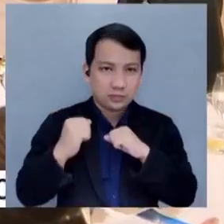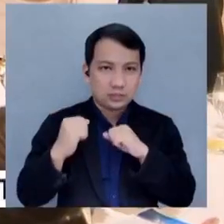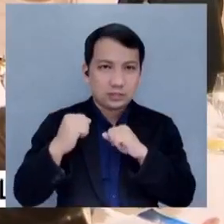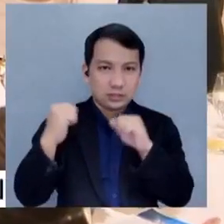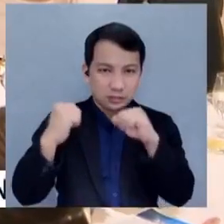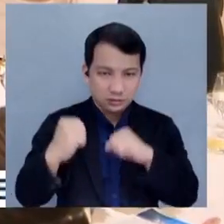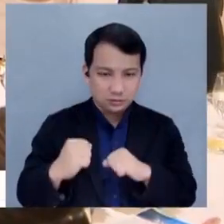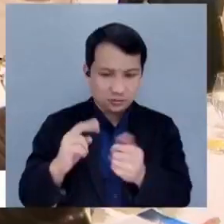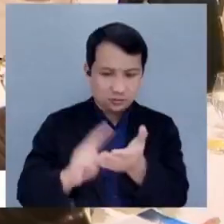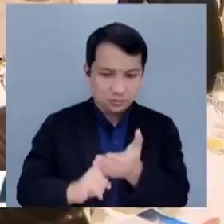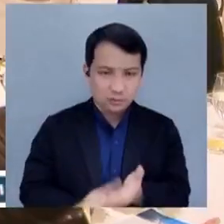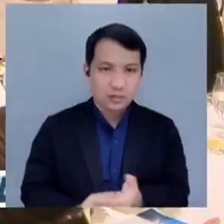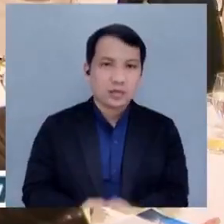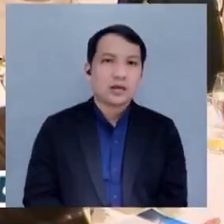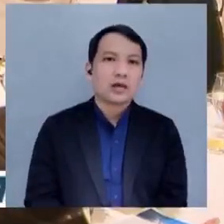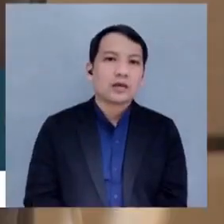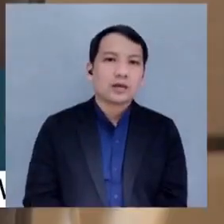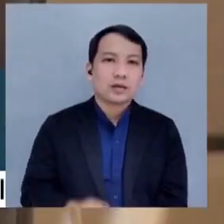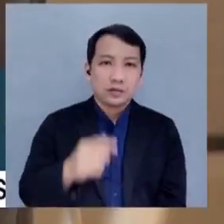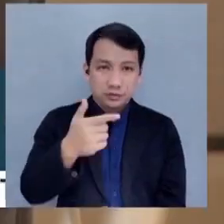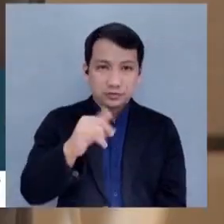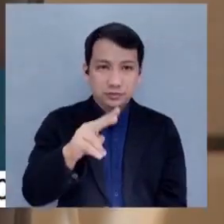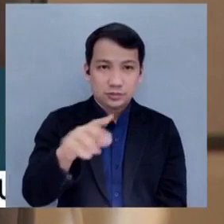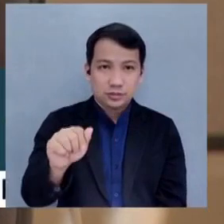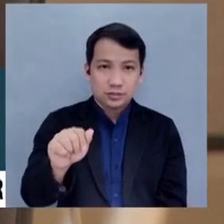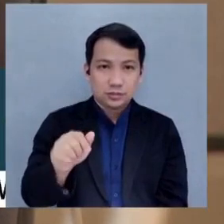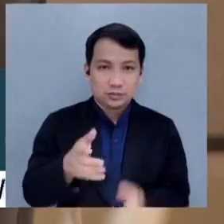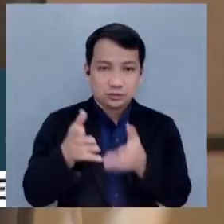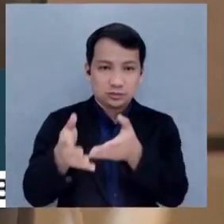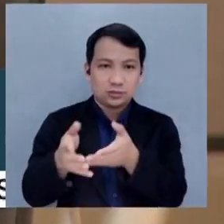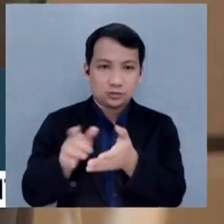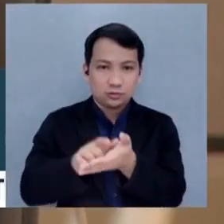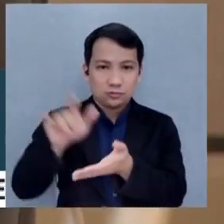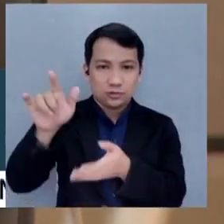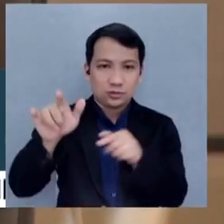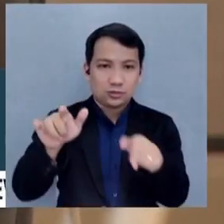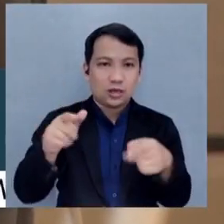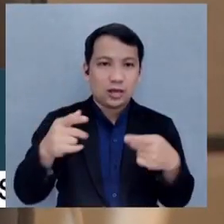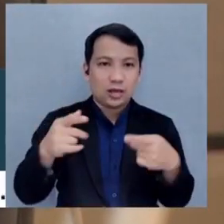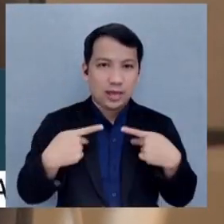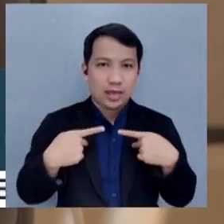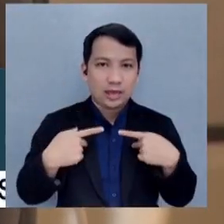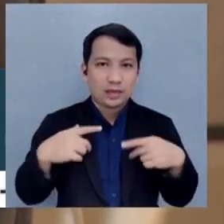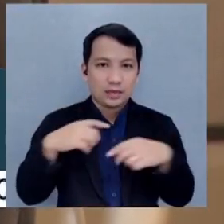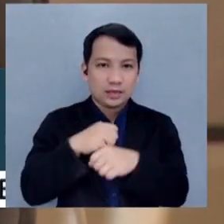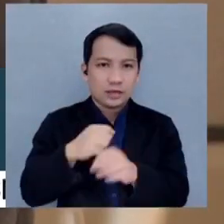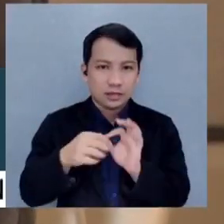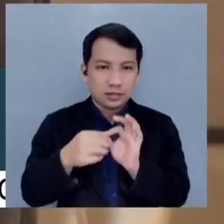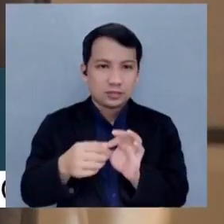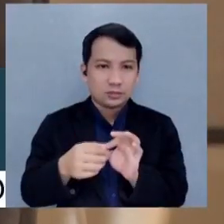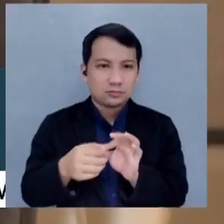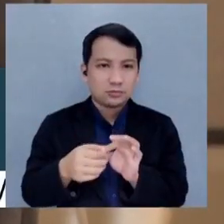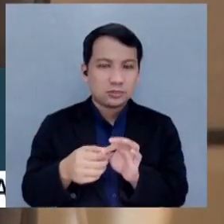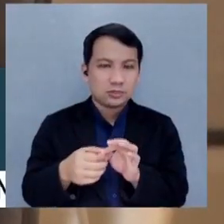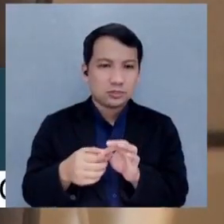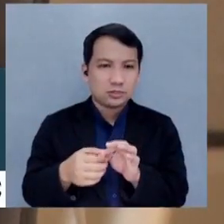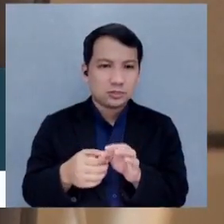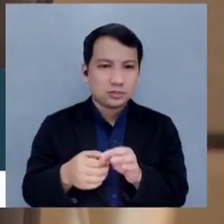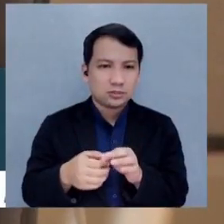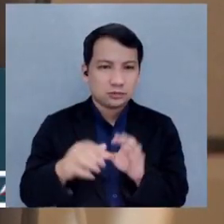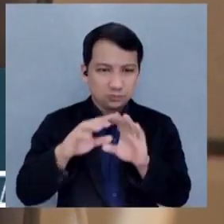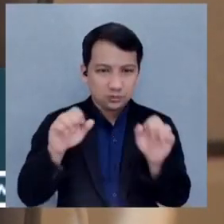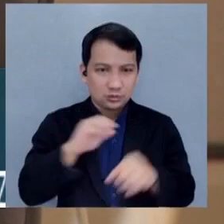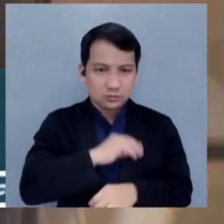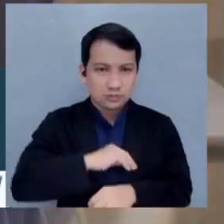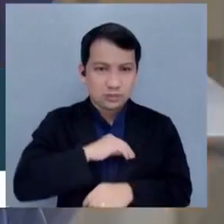U.S. Commerce Secretary Gina Raimondo left the Philippines with over $1 billion worth of investments from her Presidential Trade and Investment Mission in the